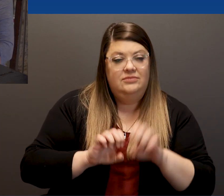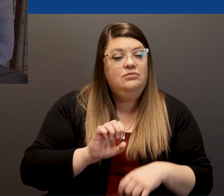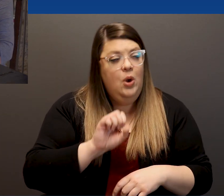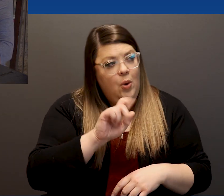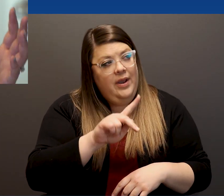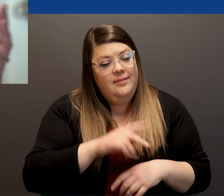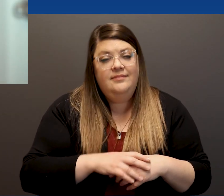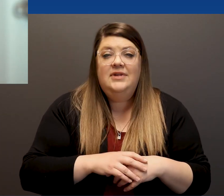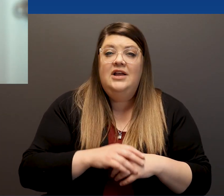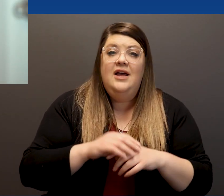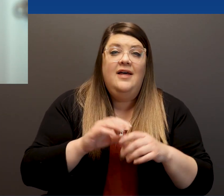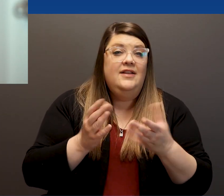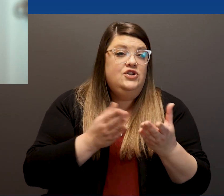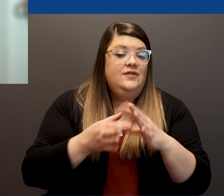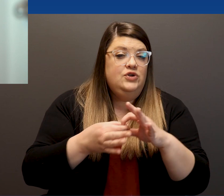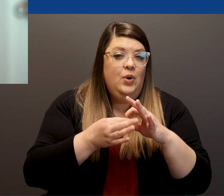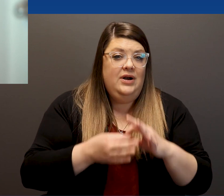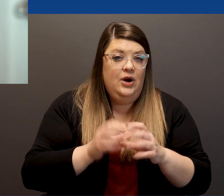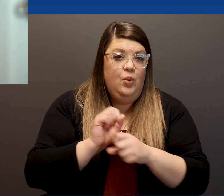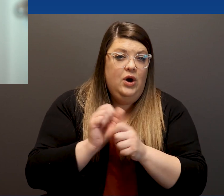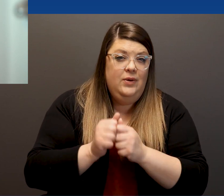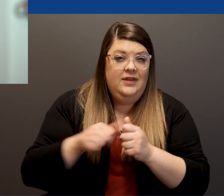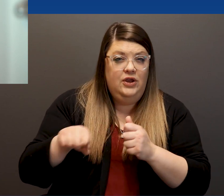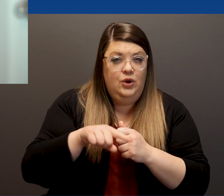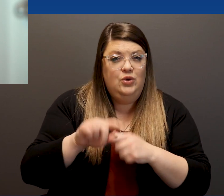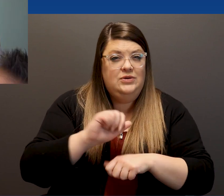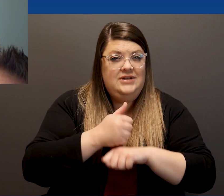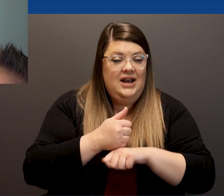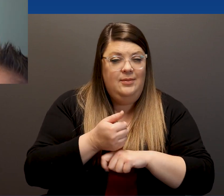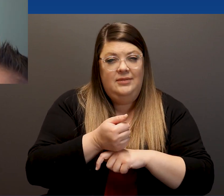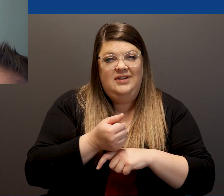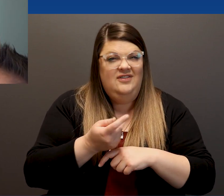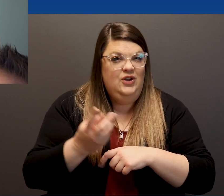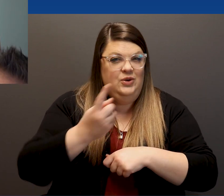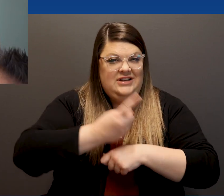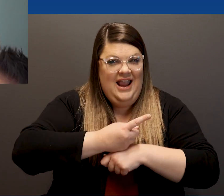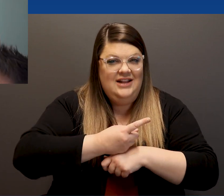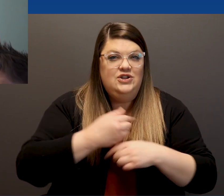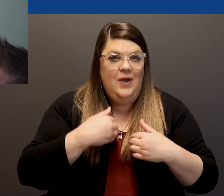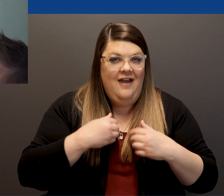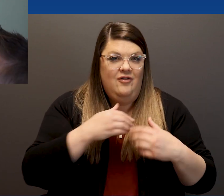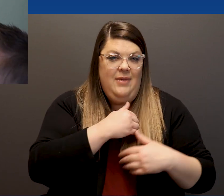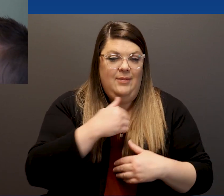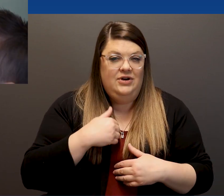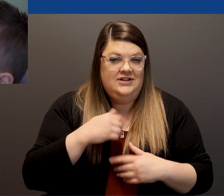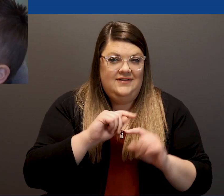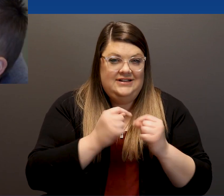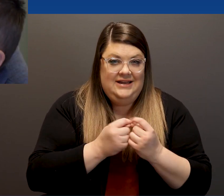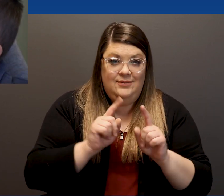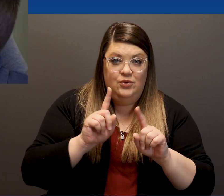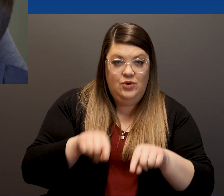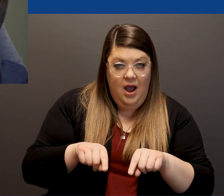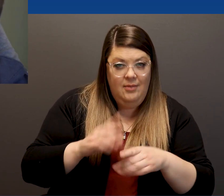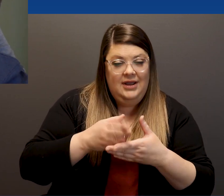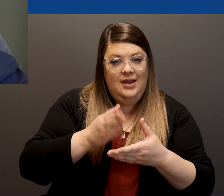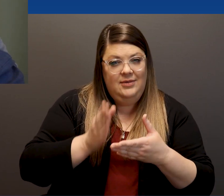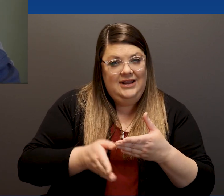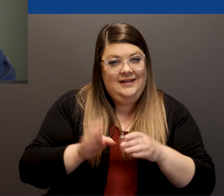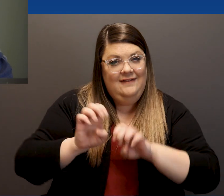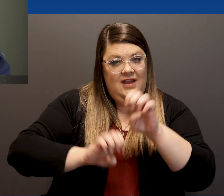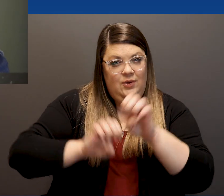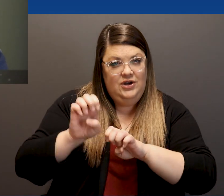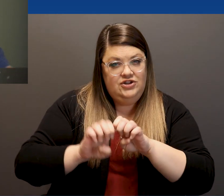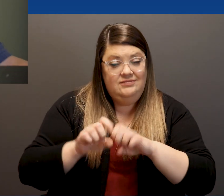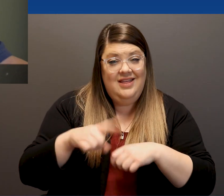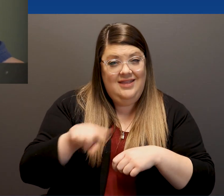work with you to identify a few dates to have the other members of the team come and complete the evaluation. They will use